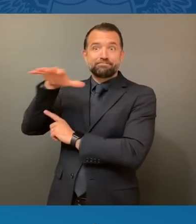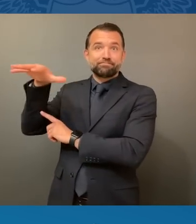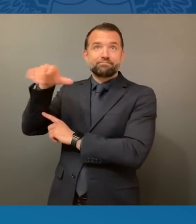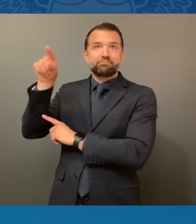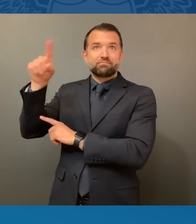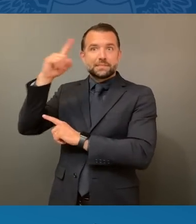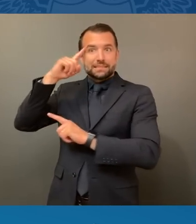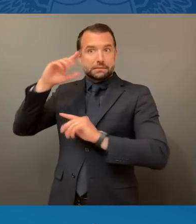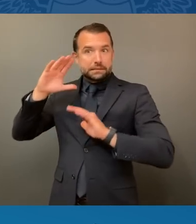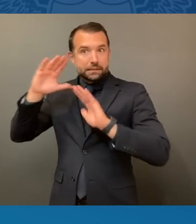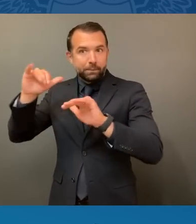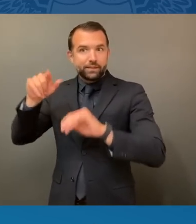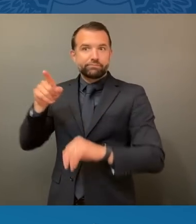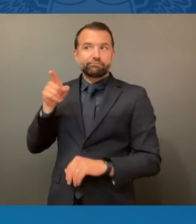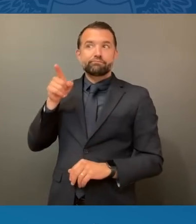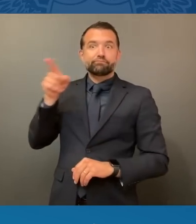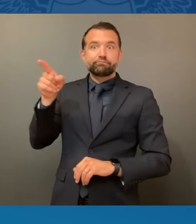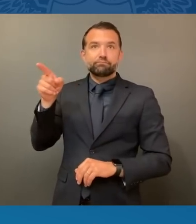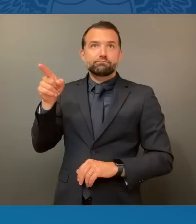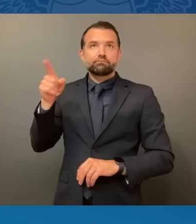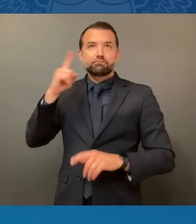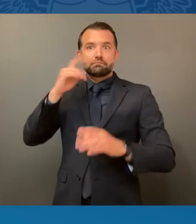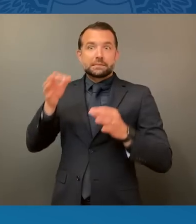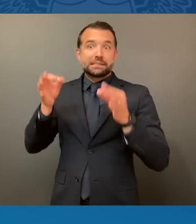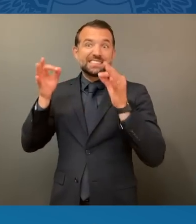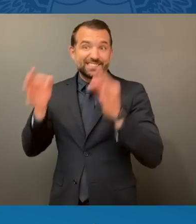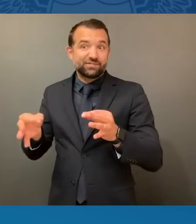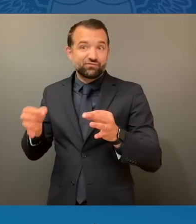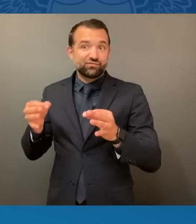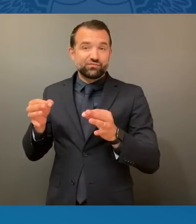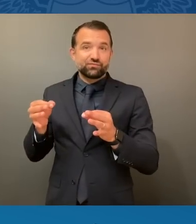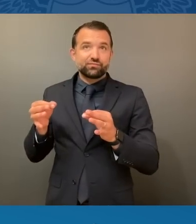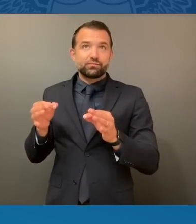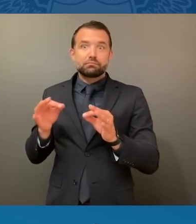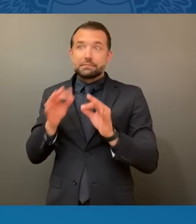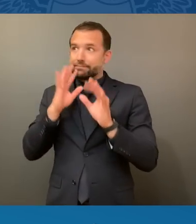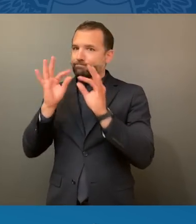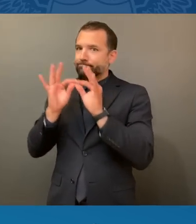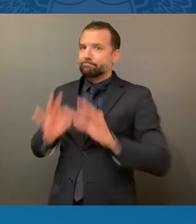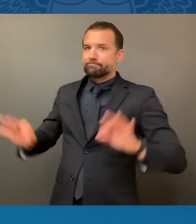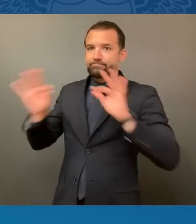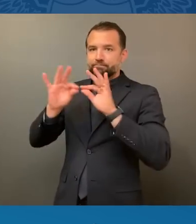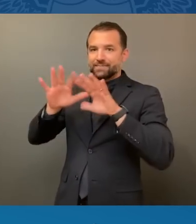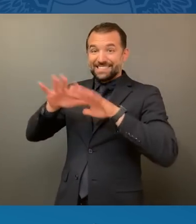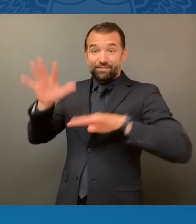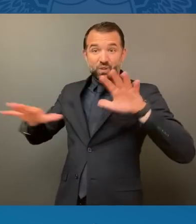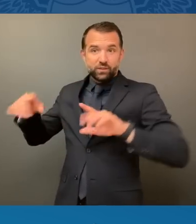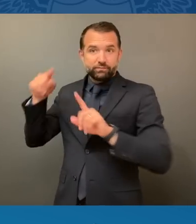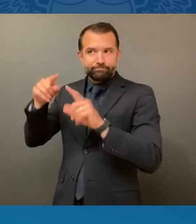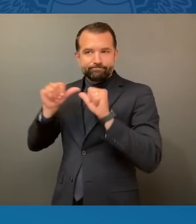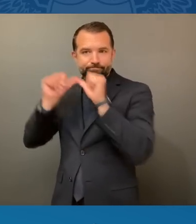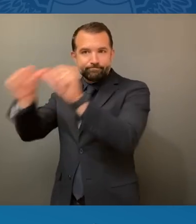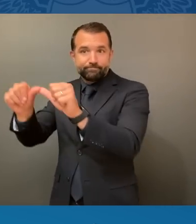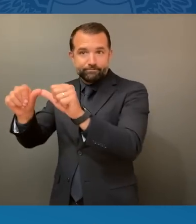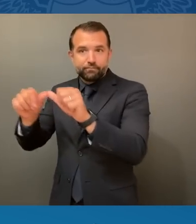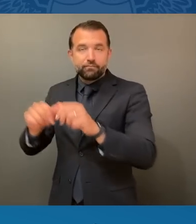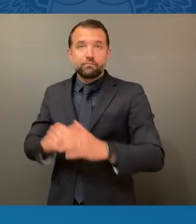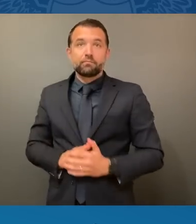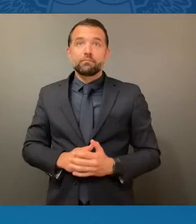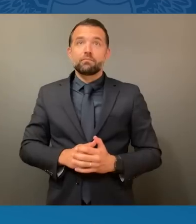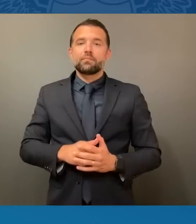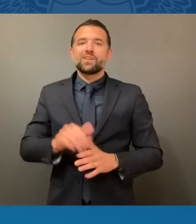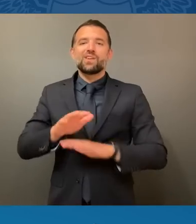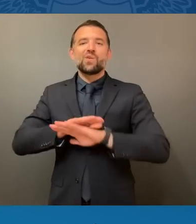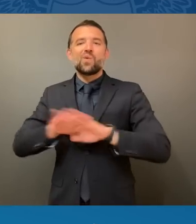will not in any way cloud their judgment about the importance of diversity in the workplace. Absolutely. So thank you.